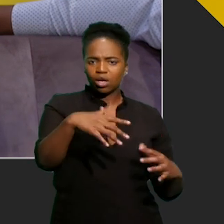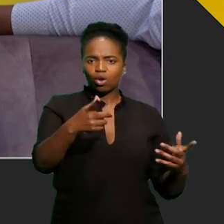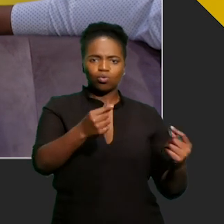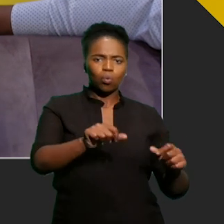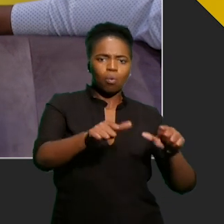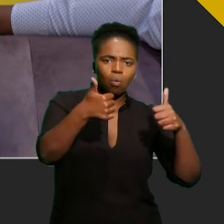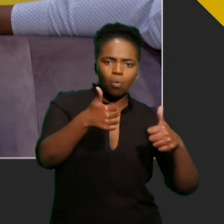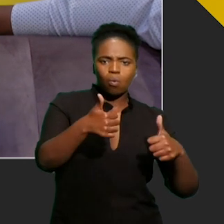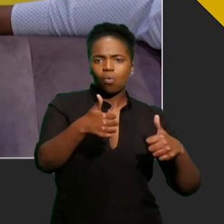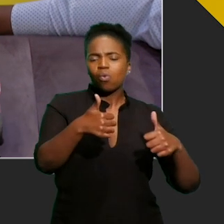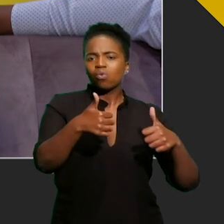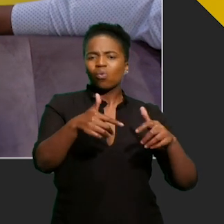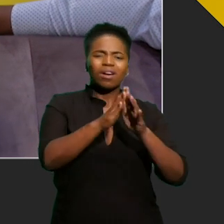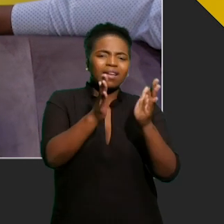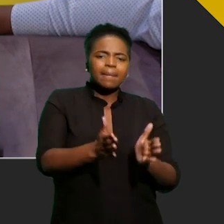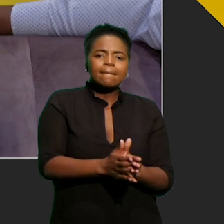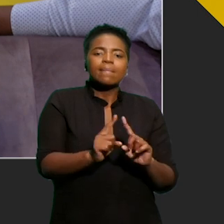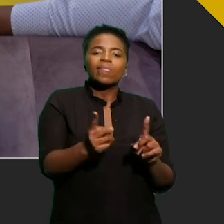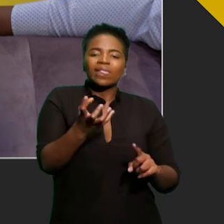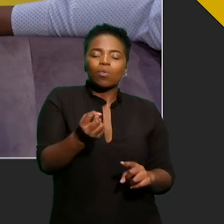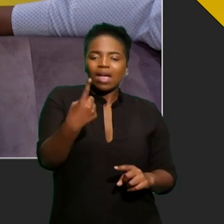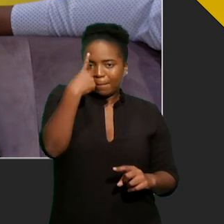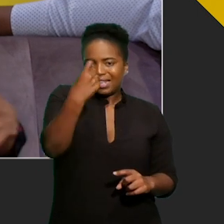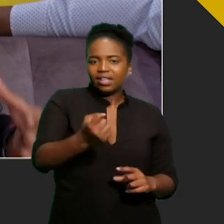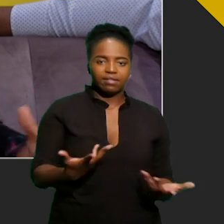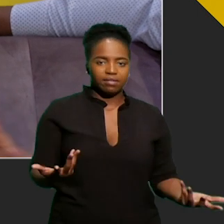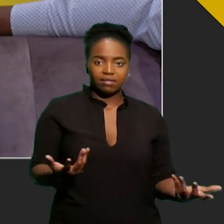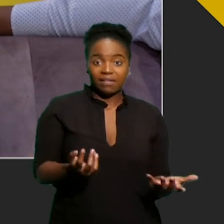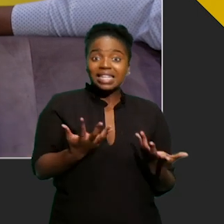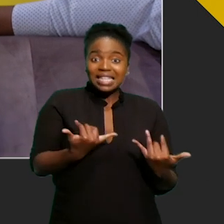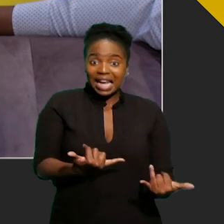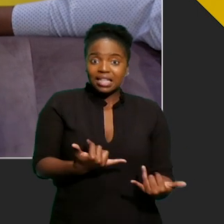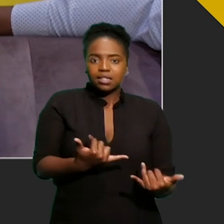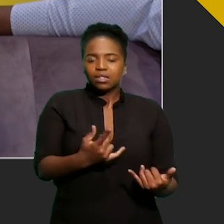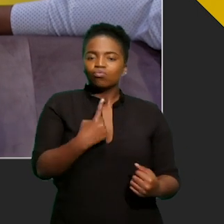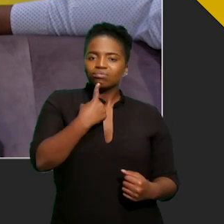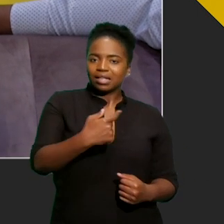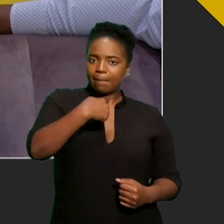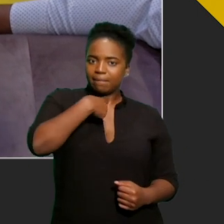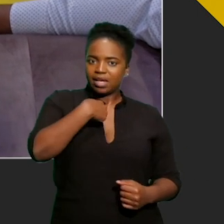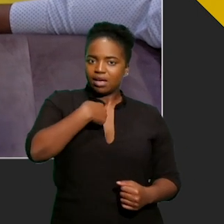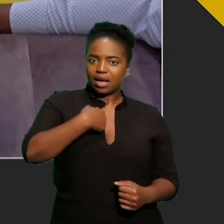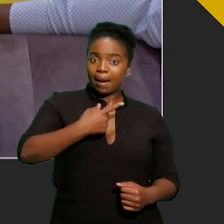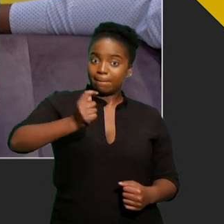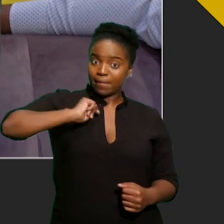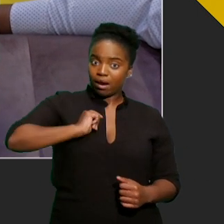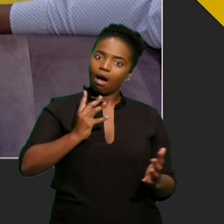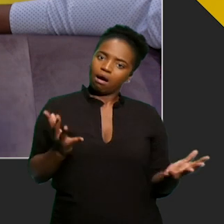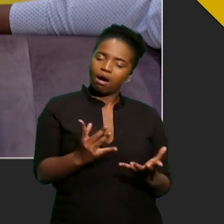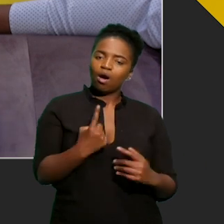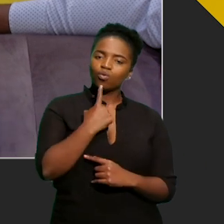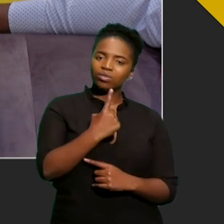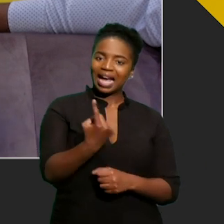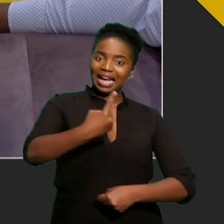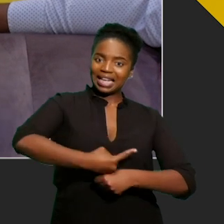doing good and all of that. Yeah. So he has credibility. So even if this time around he's telling me that I'm being paid to promote or this